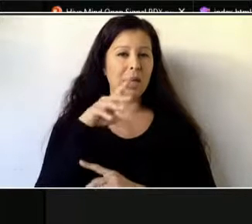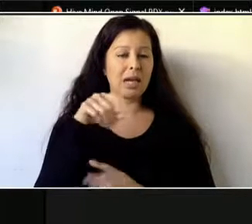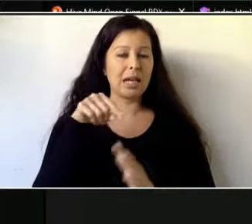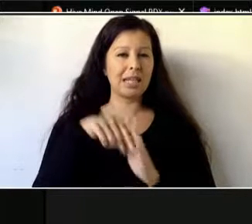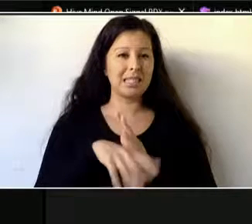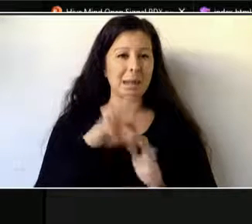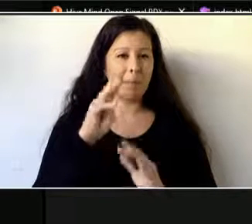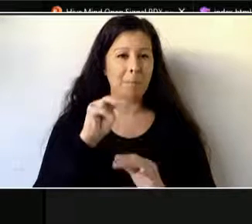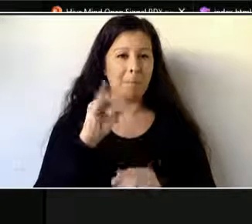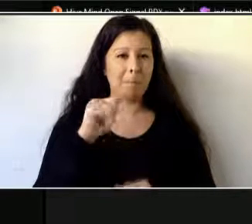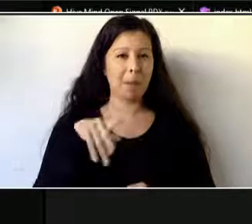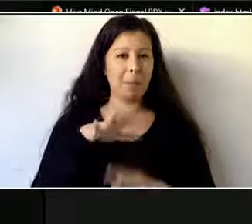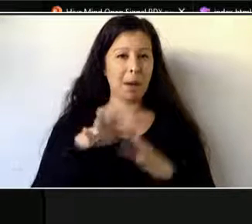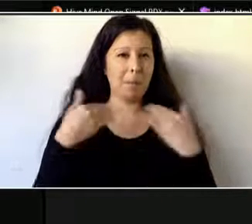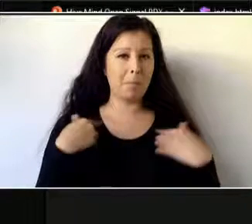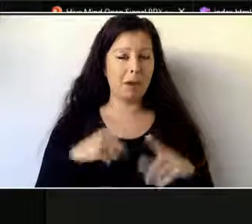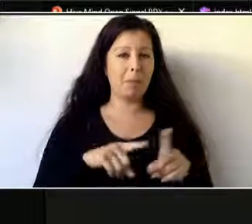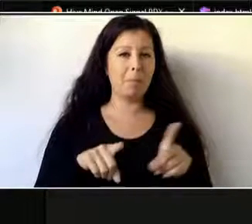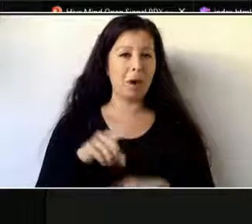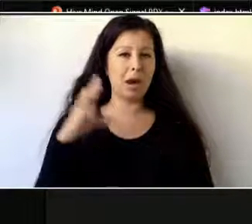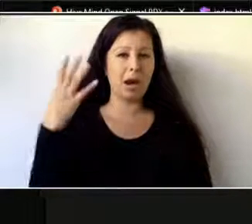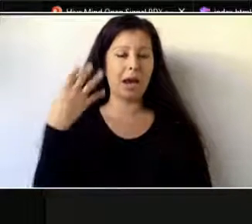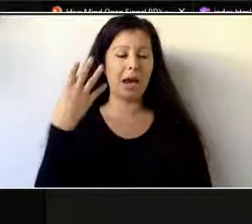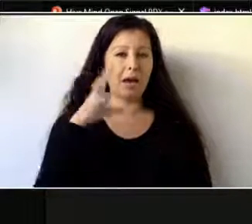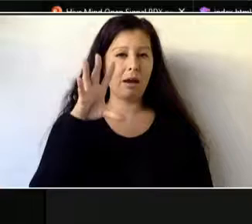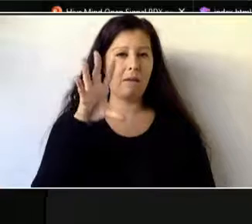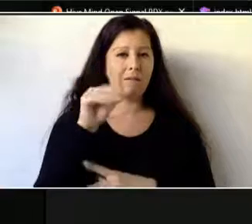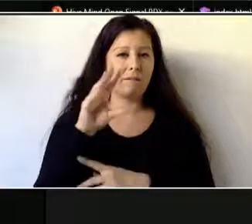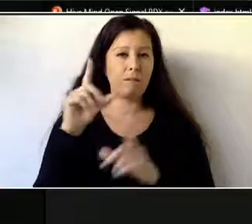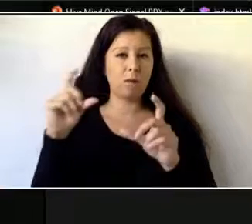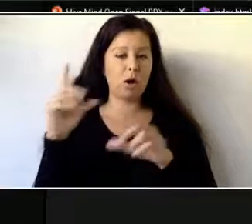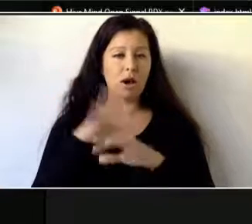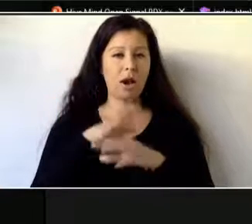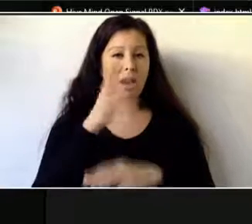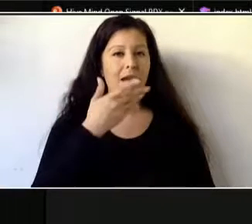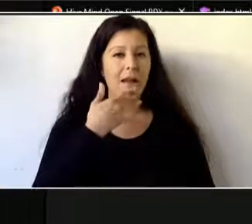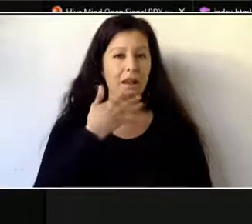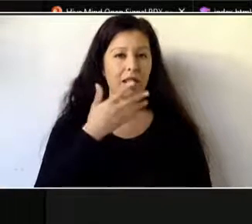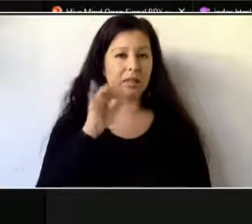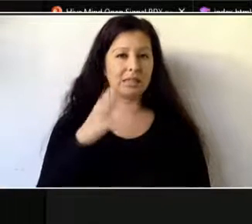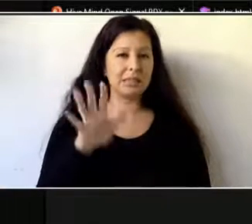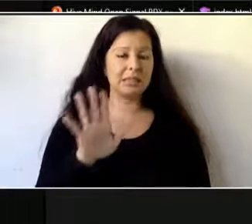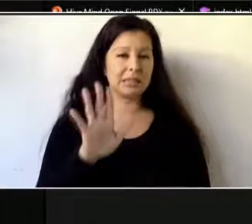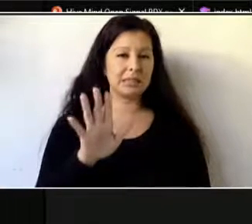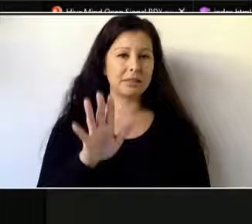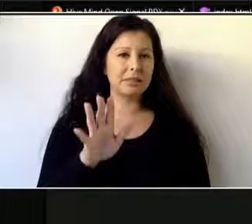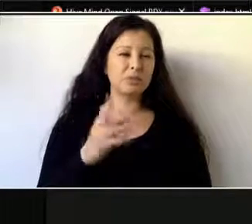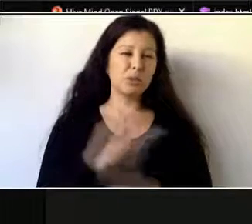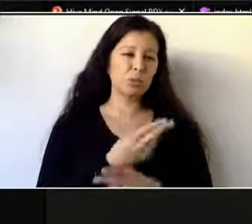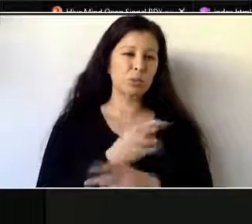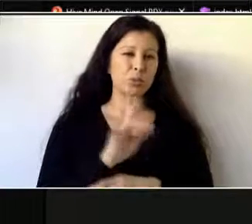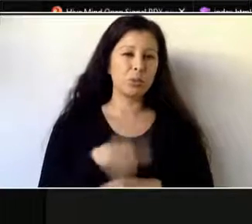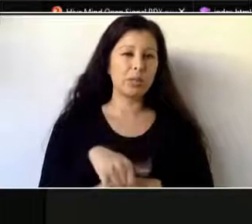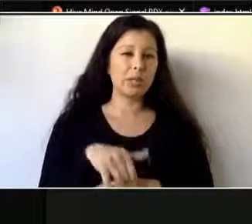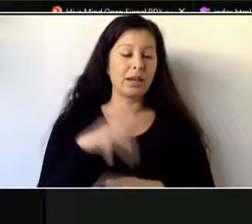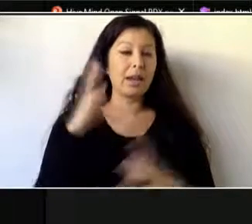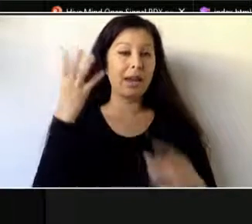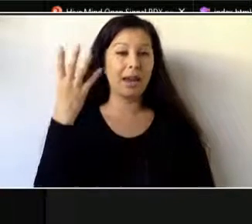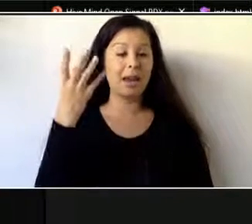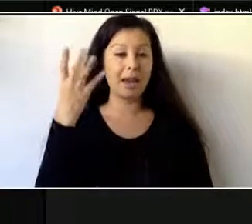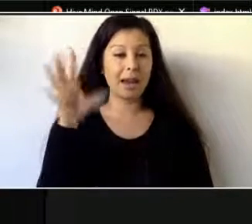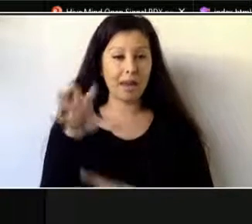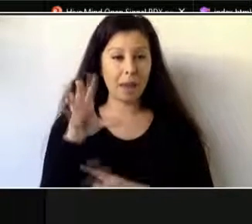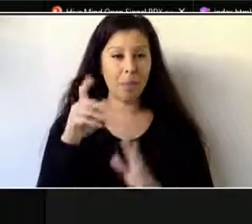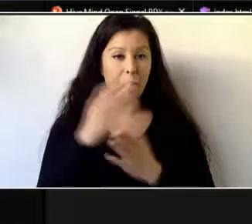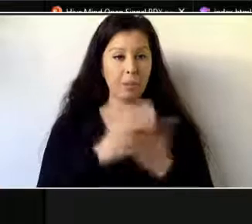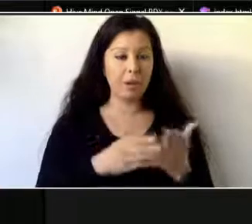body, but also a camera photographic capture on his the color of his. So using the camera component of